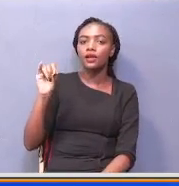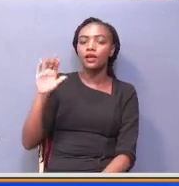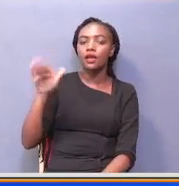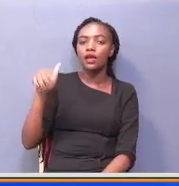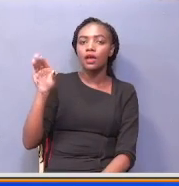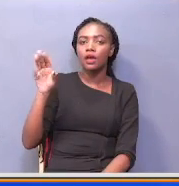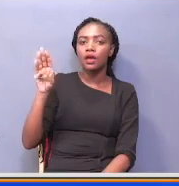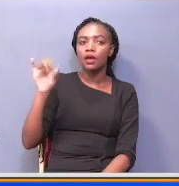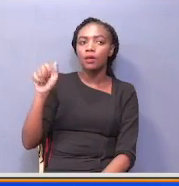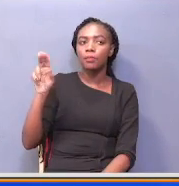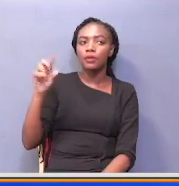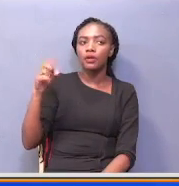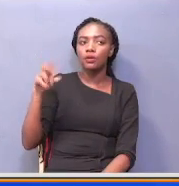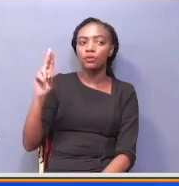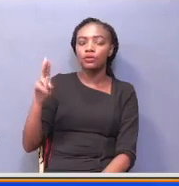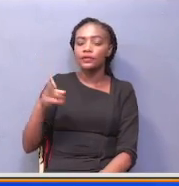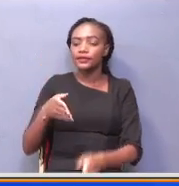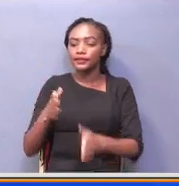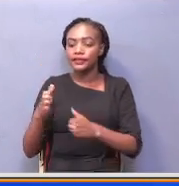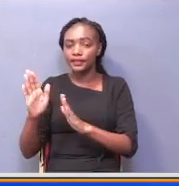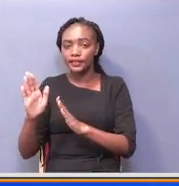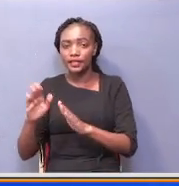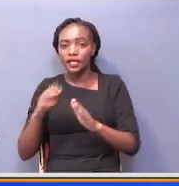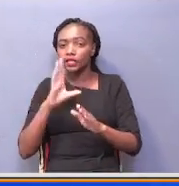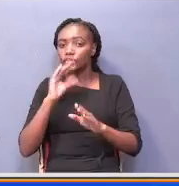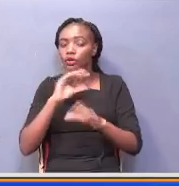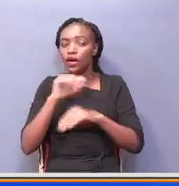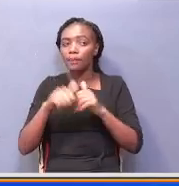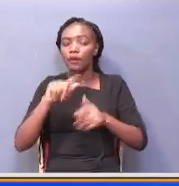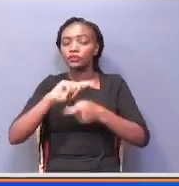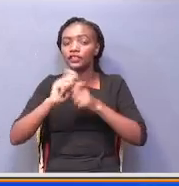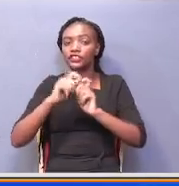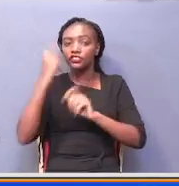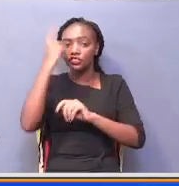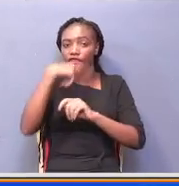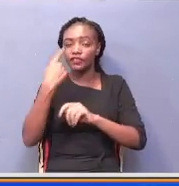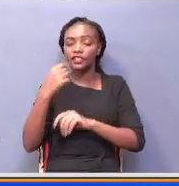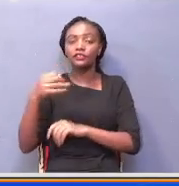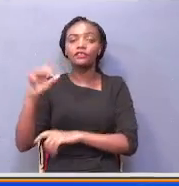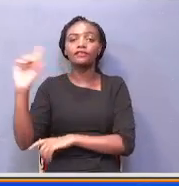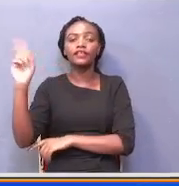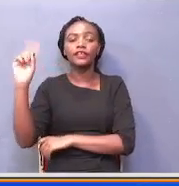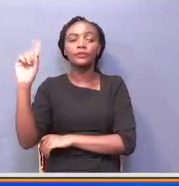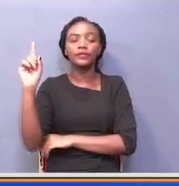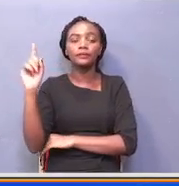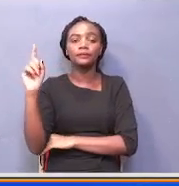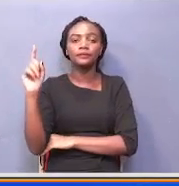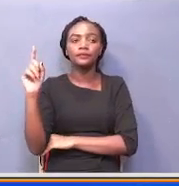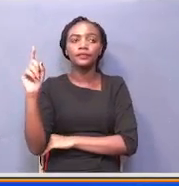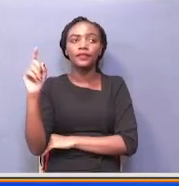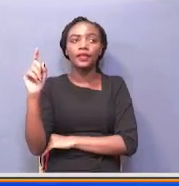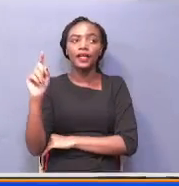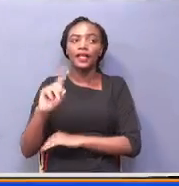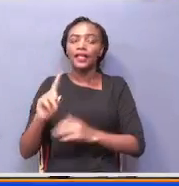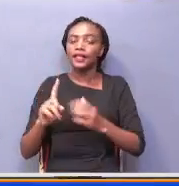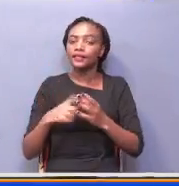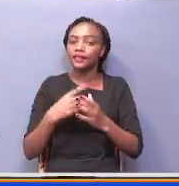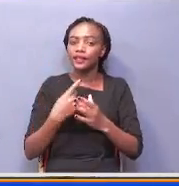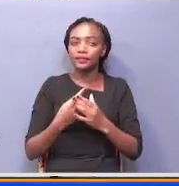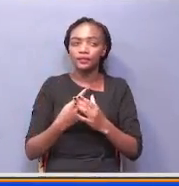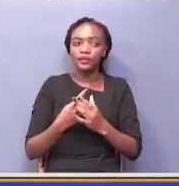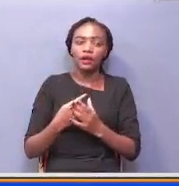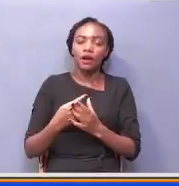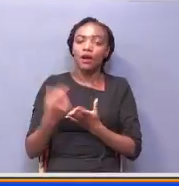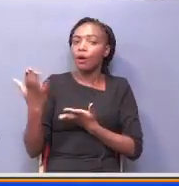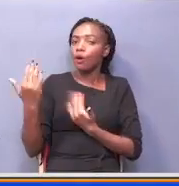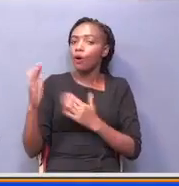of the changing face of the country's capital began to gain traction among most Kenyans. Suddenly, optimism that the city